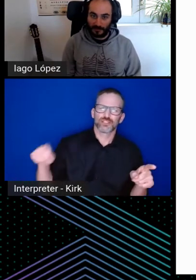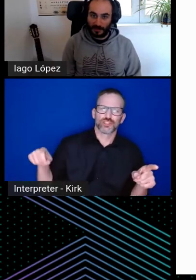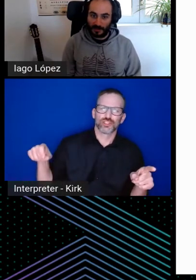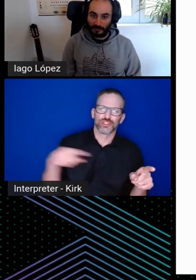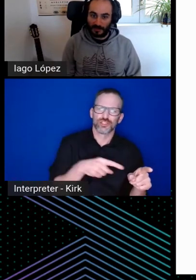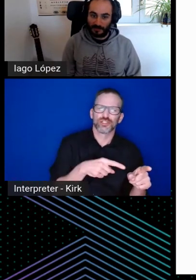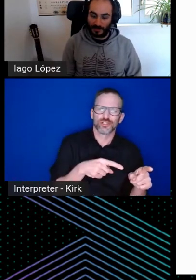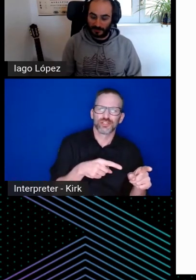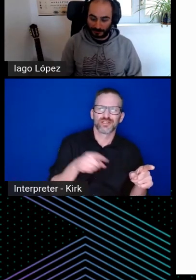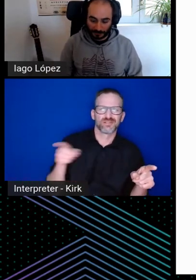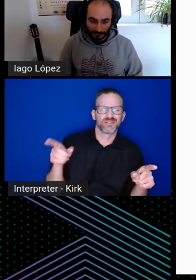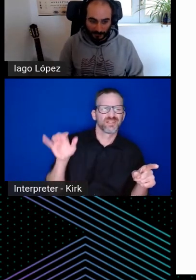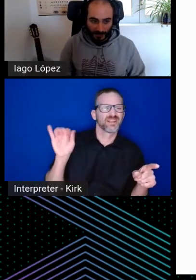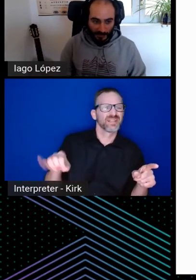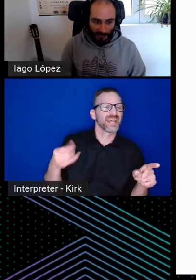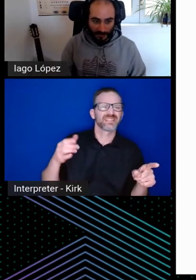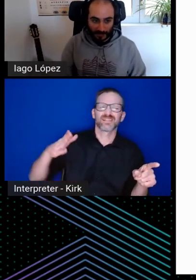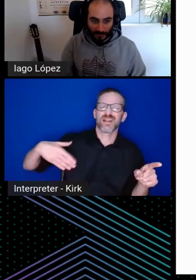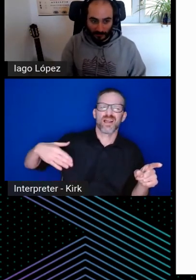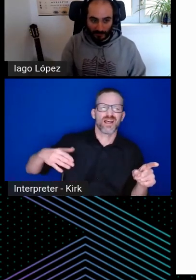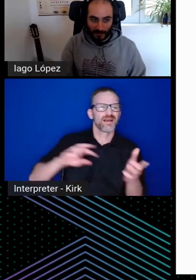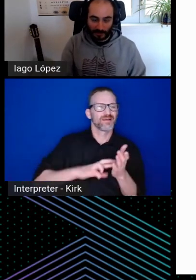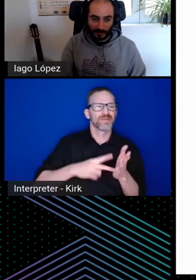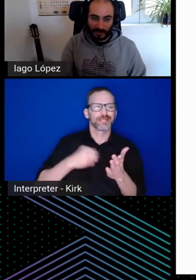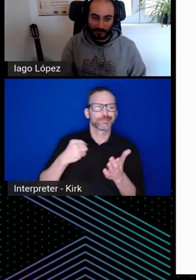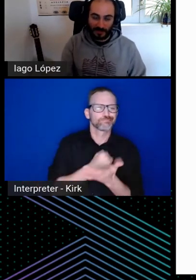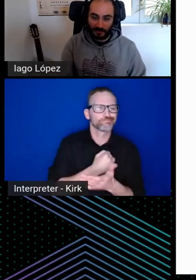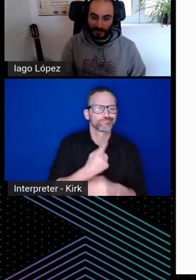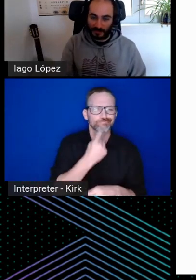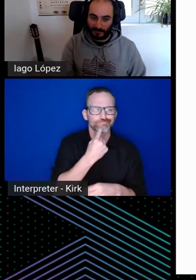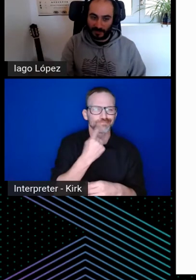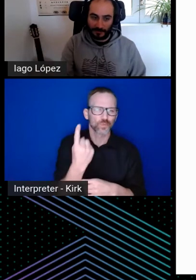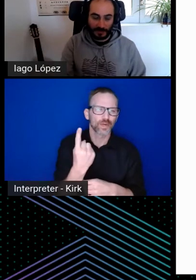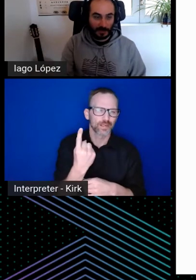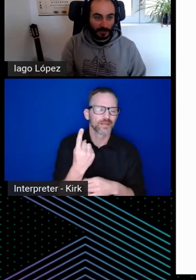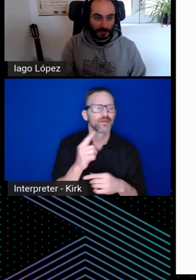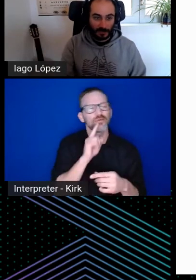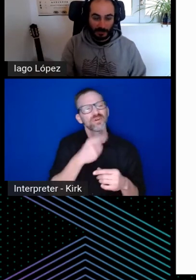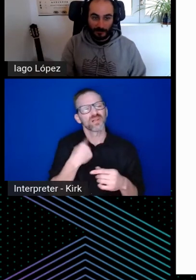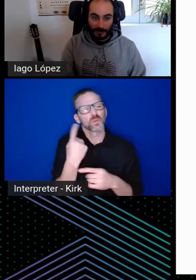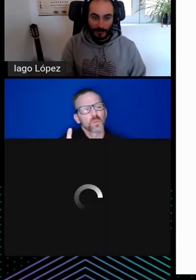a missing piece. And I think the main missing piece, really.